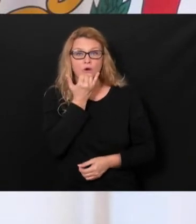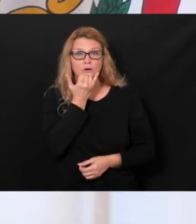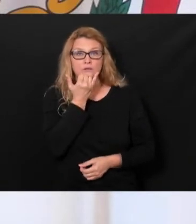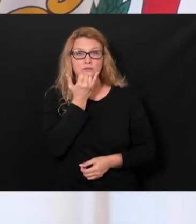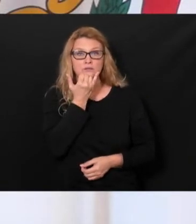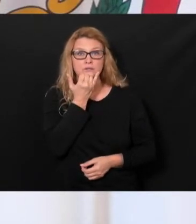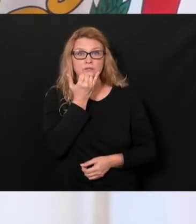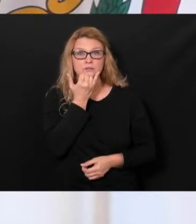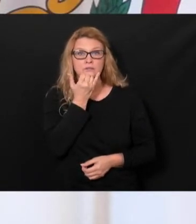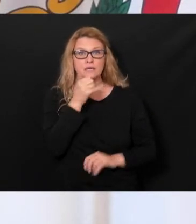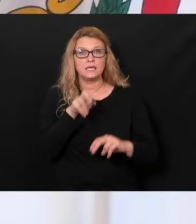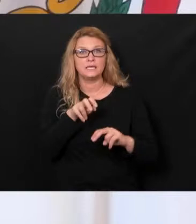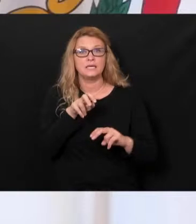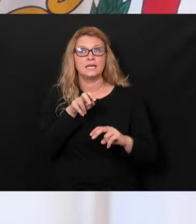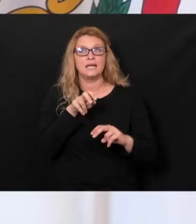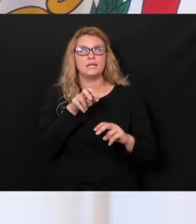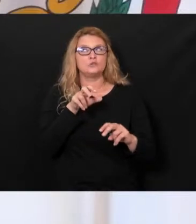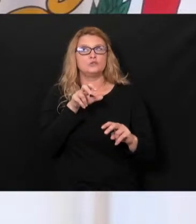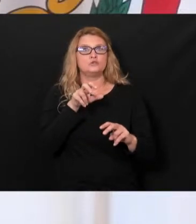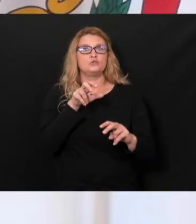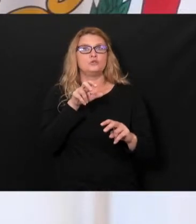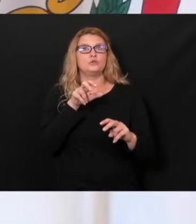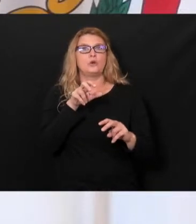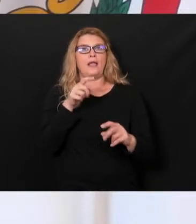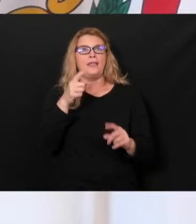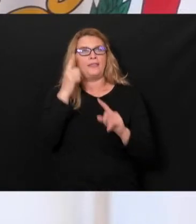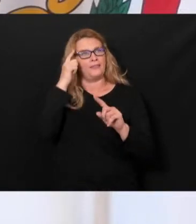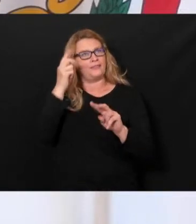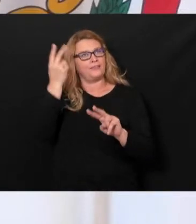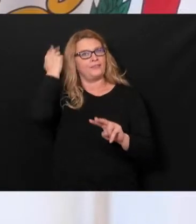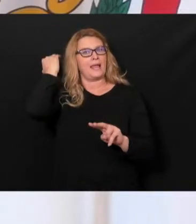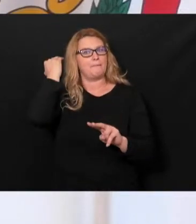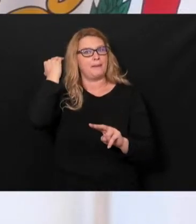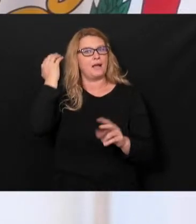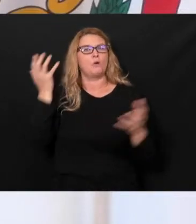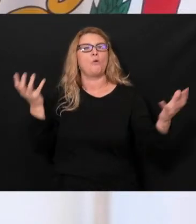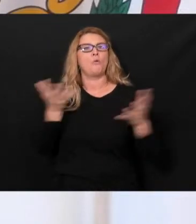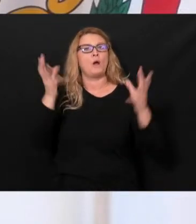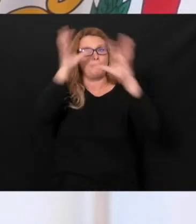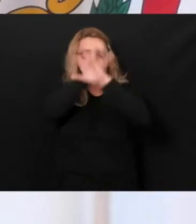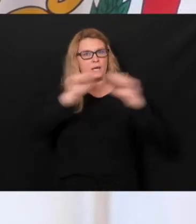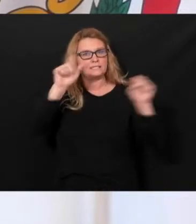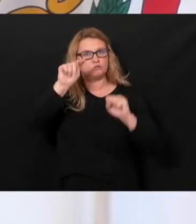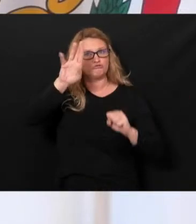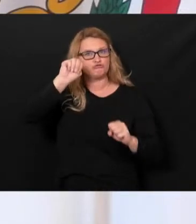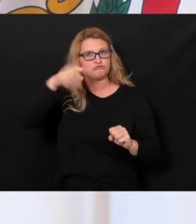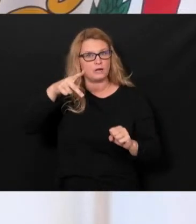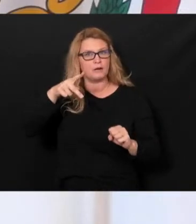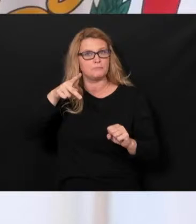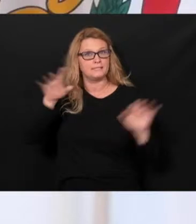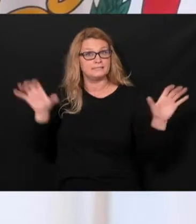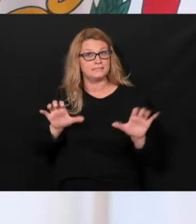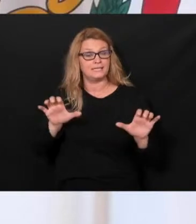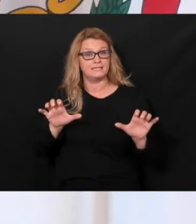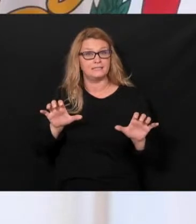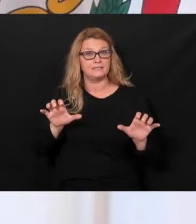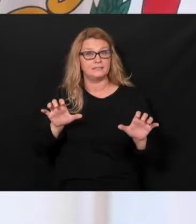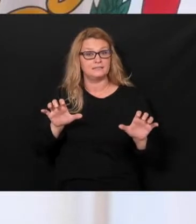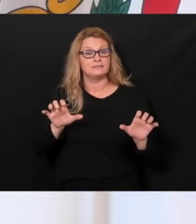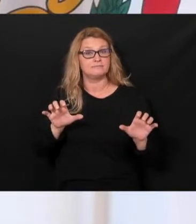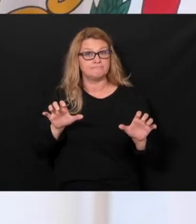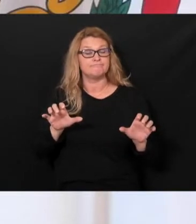not step back and think about what President Trump brought to the table. This hit him just boom, right in the